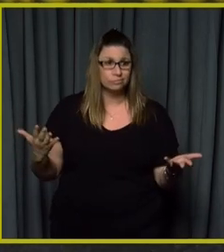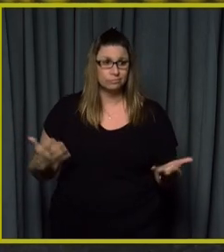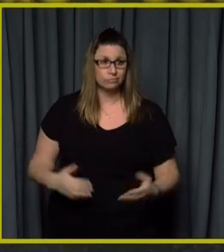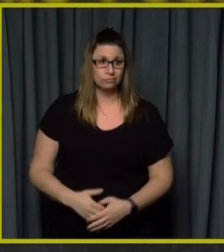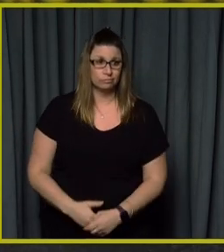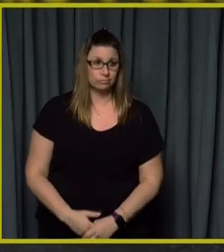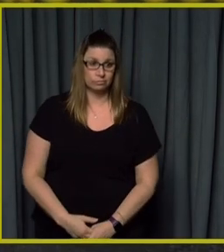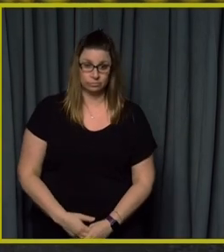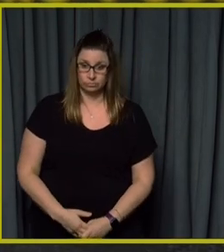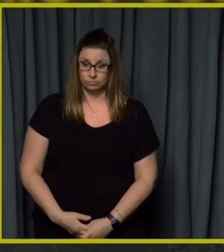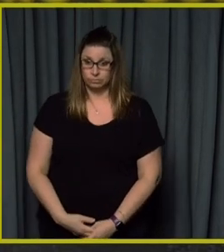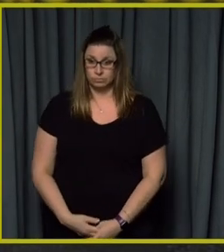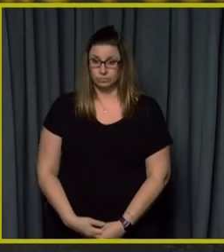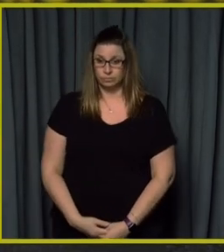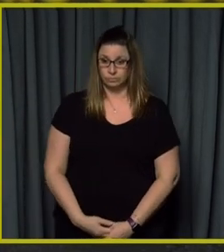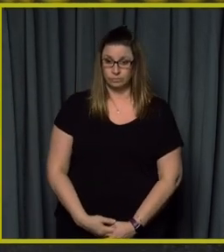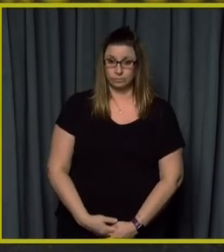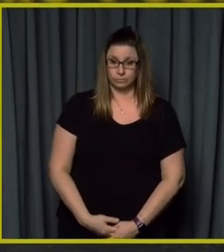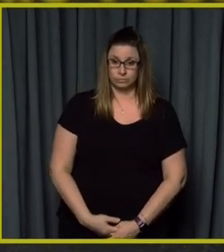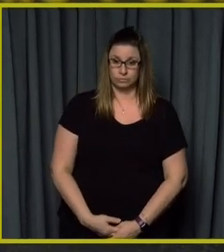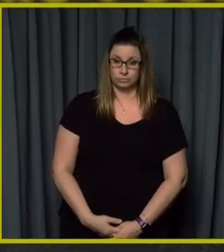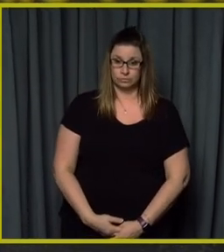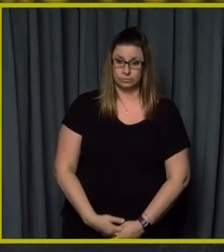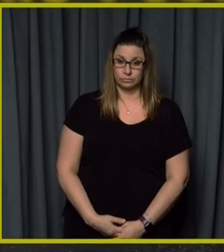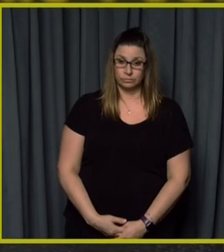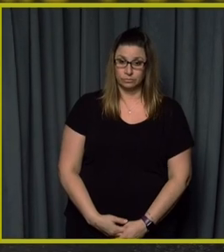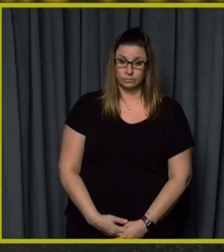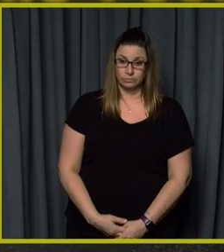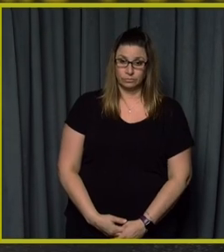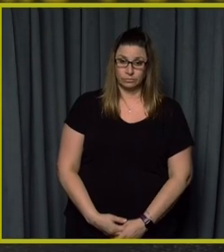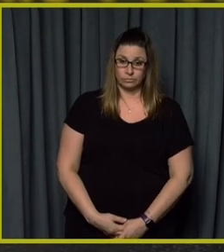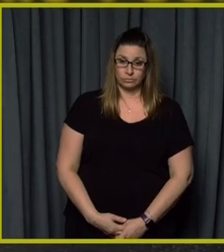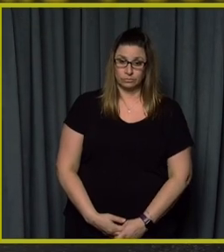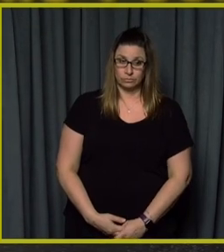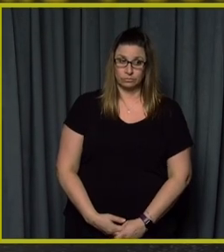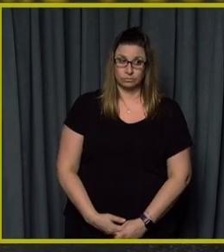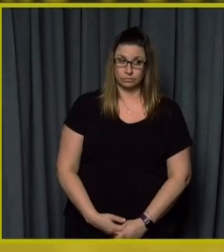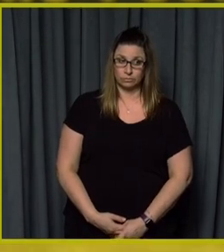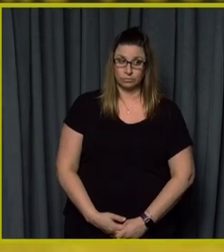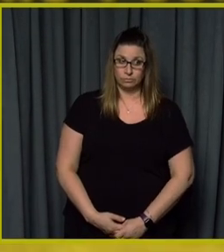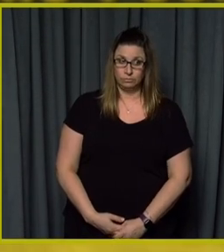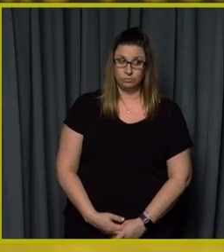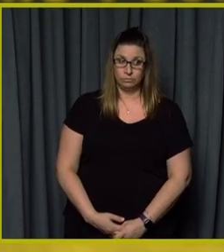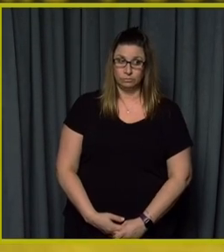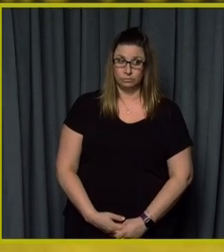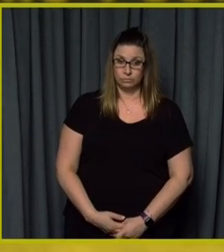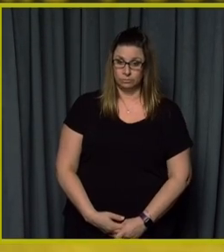Let me introduce myself. My name is Carla Mendez Guerrero.